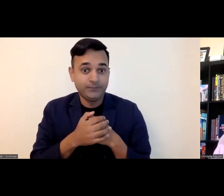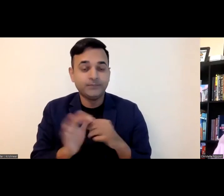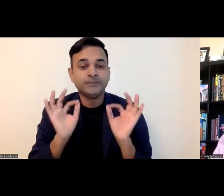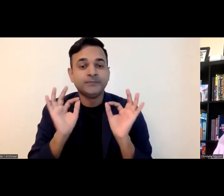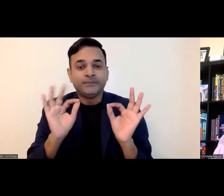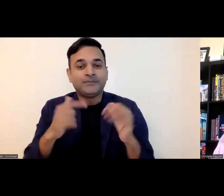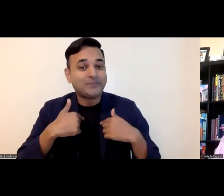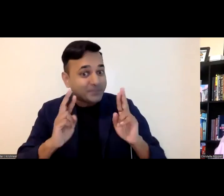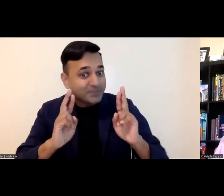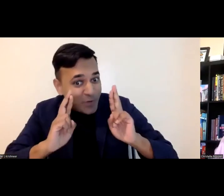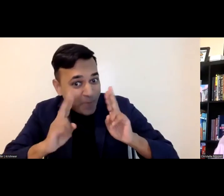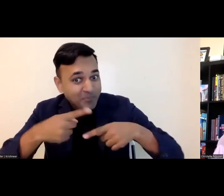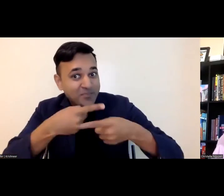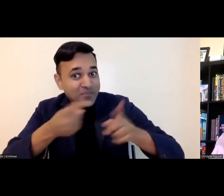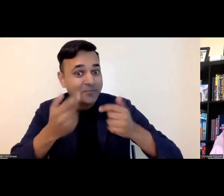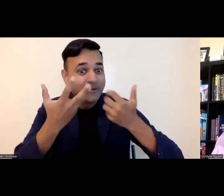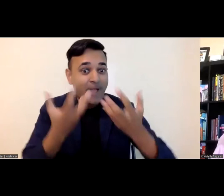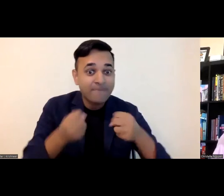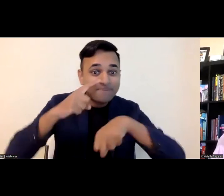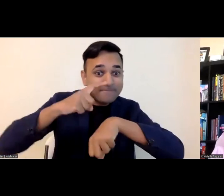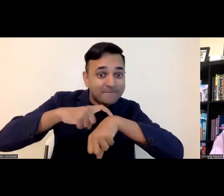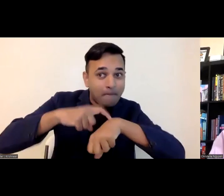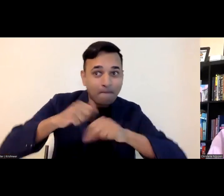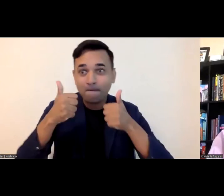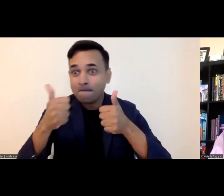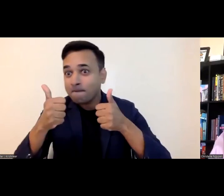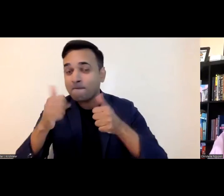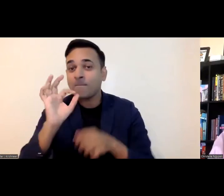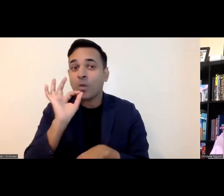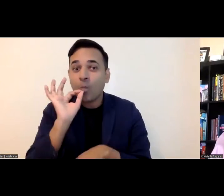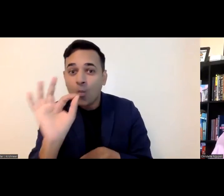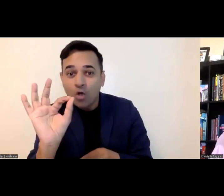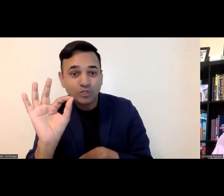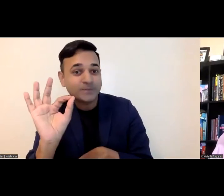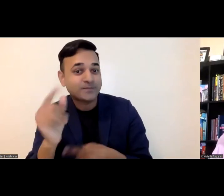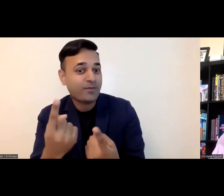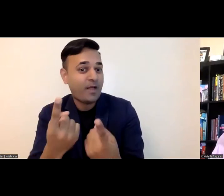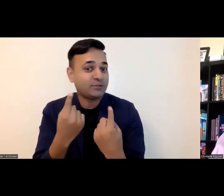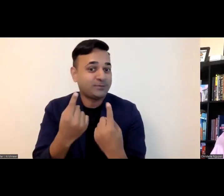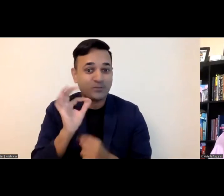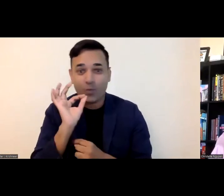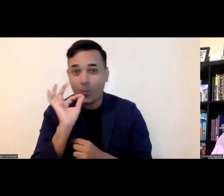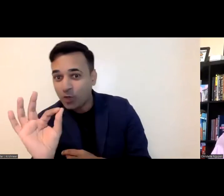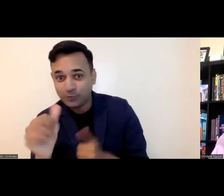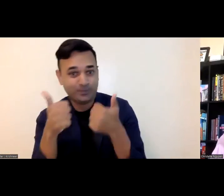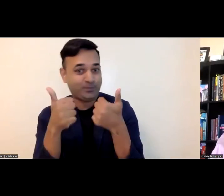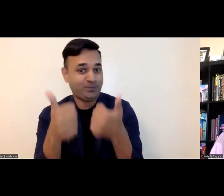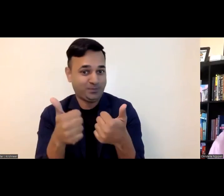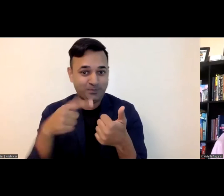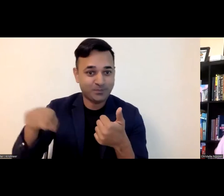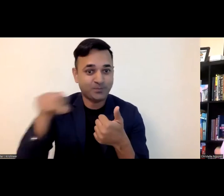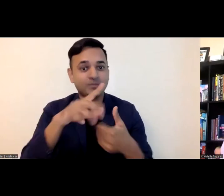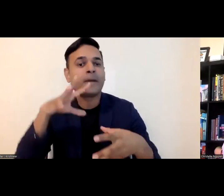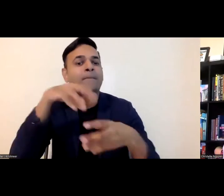to the limitations on this platform. Where time is an issue, priority will be given to answering questions that are relevant